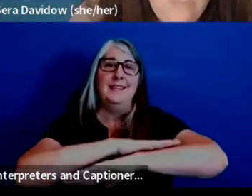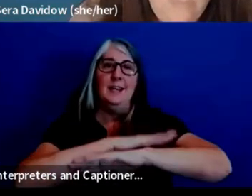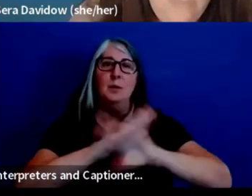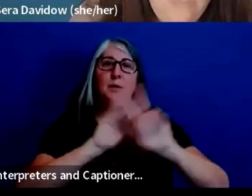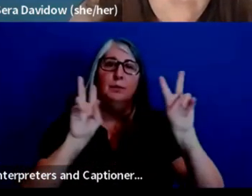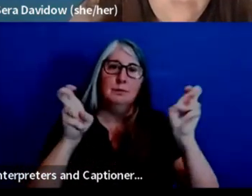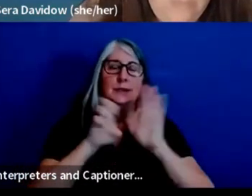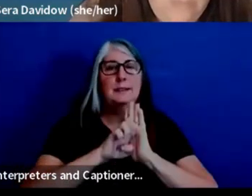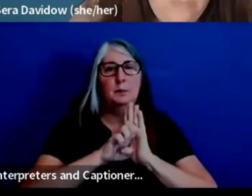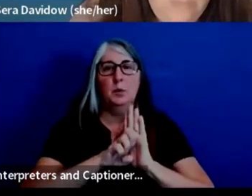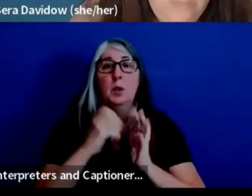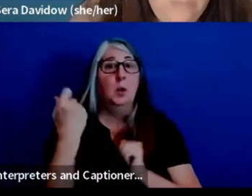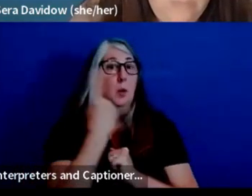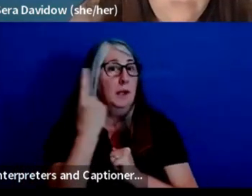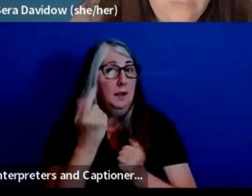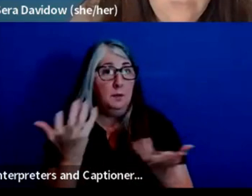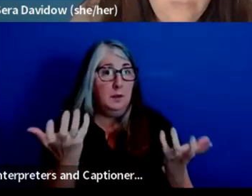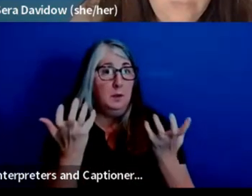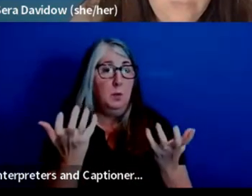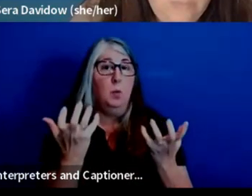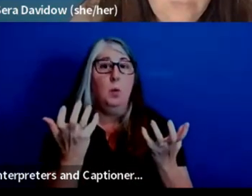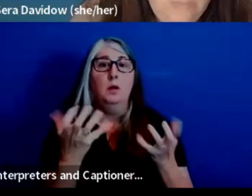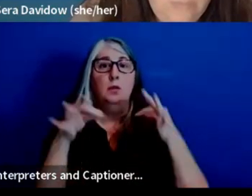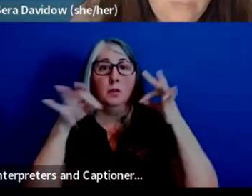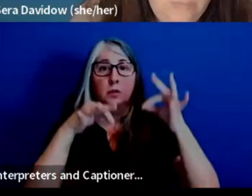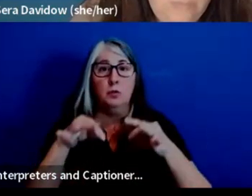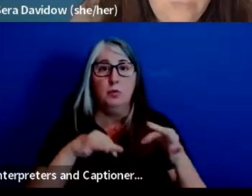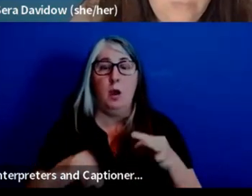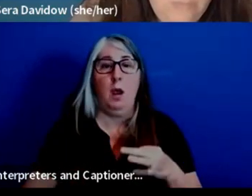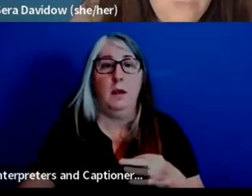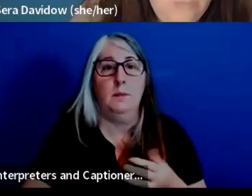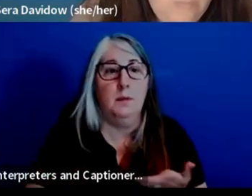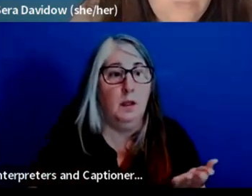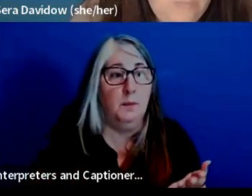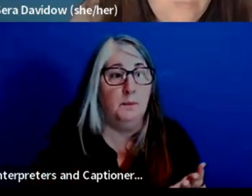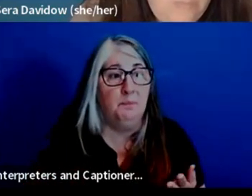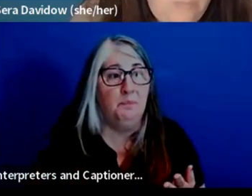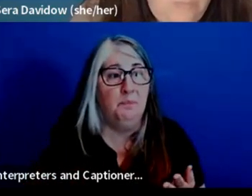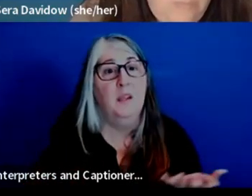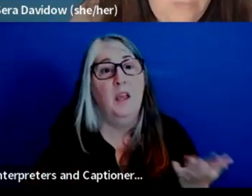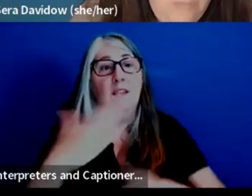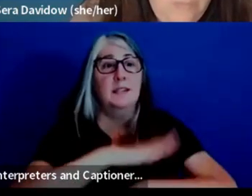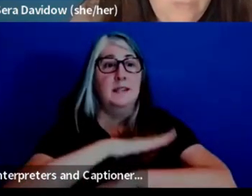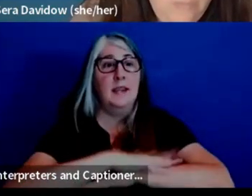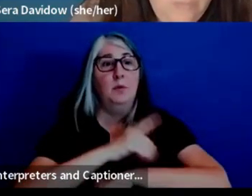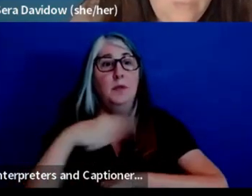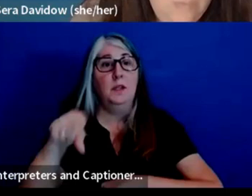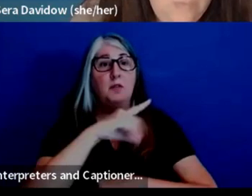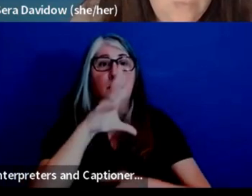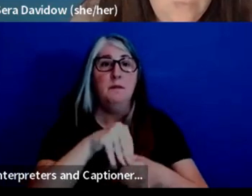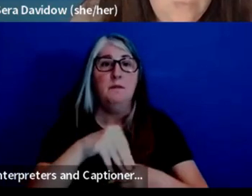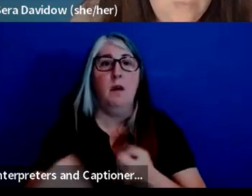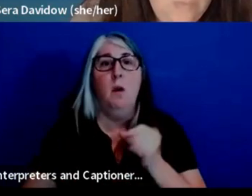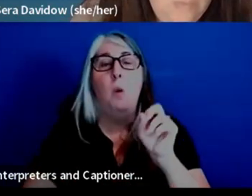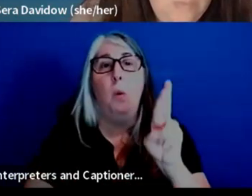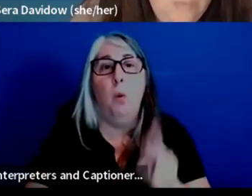Would anyone like to, just describe a table that you've been at, or maybe